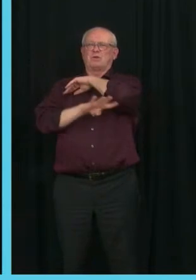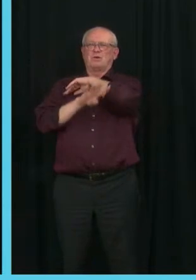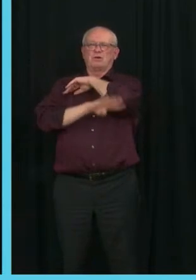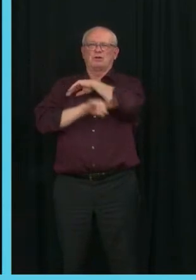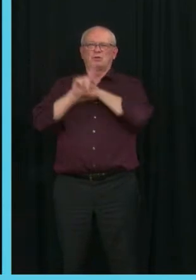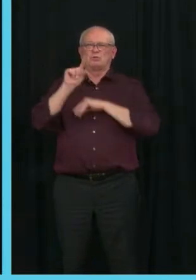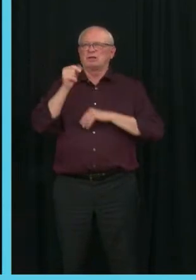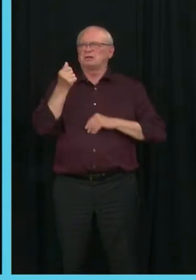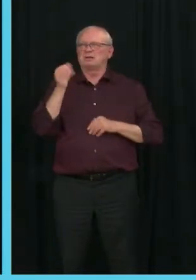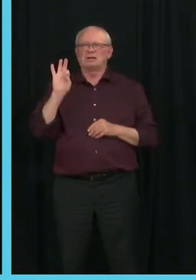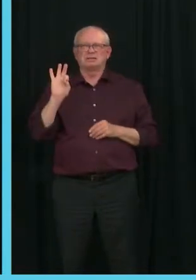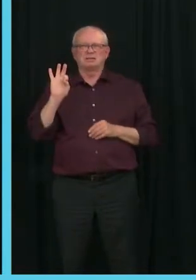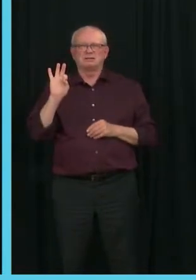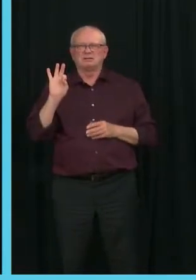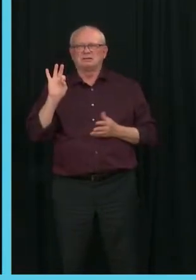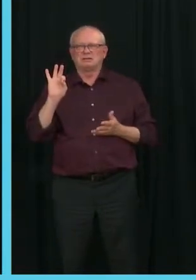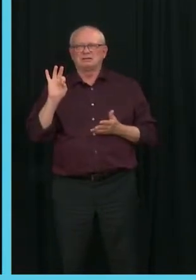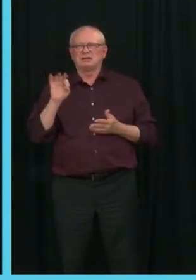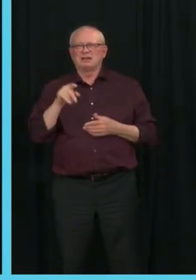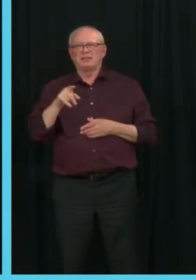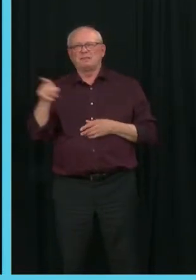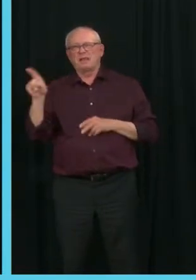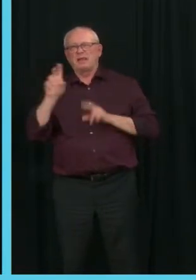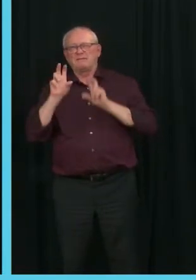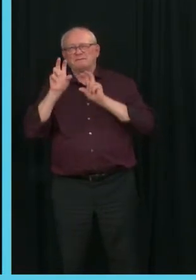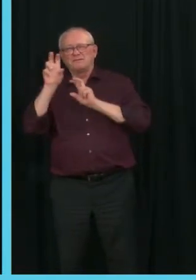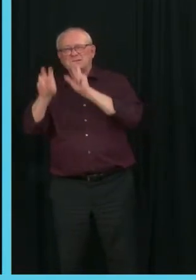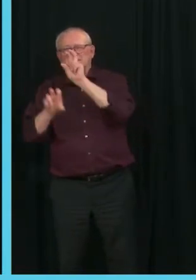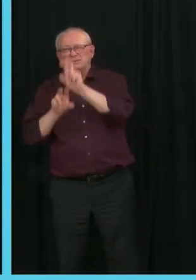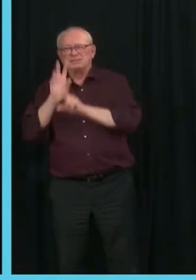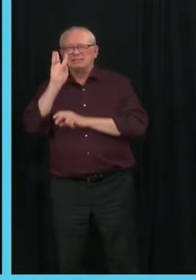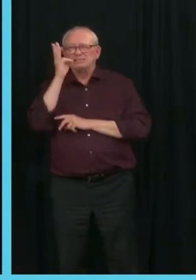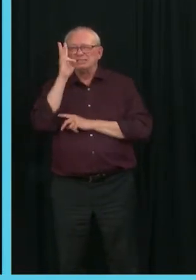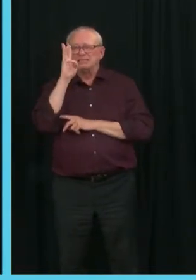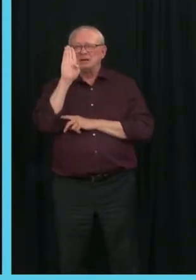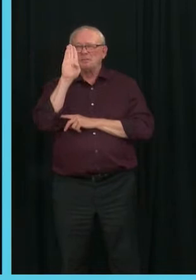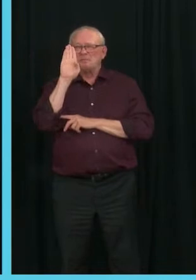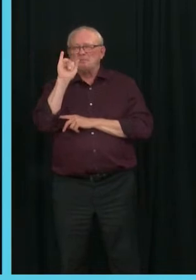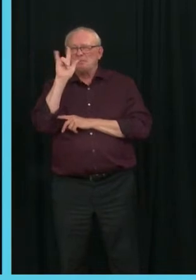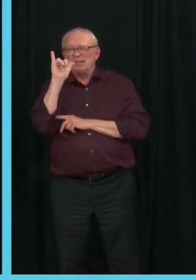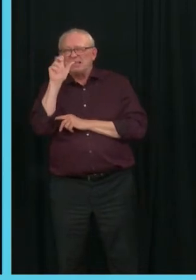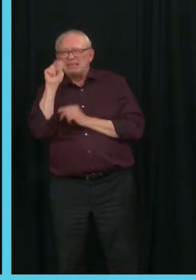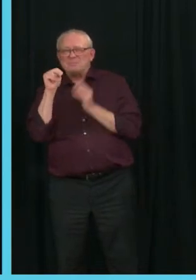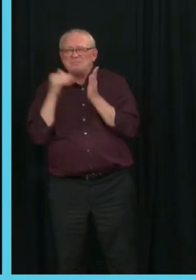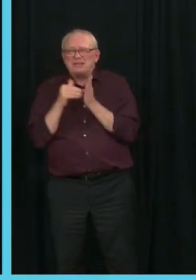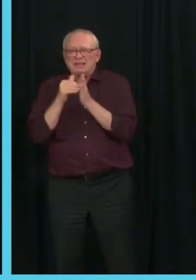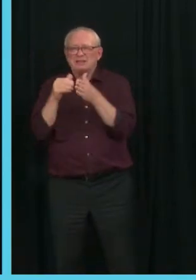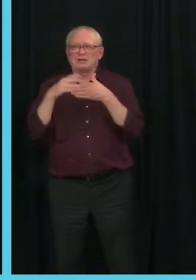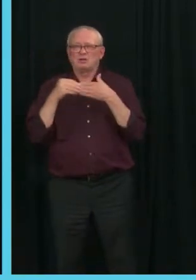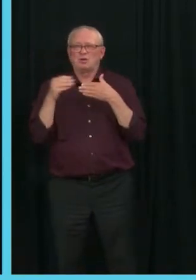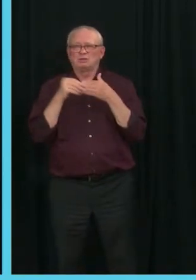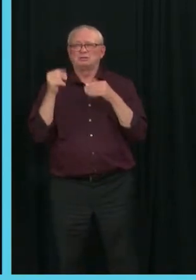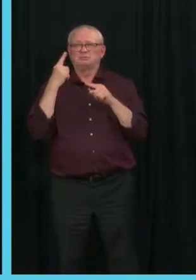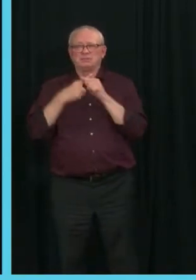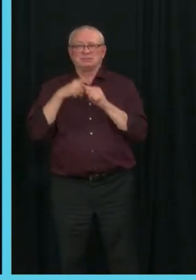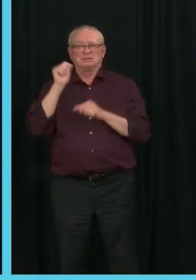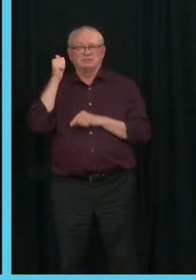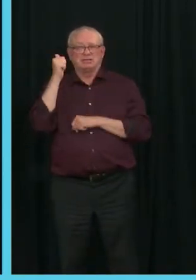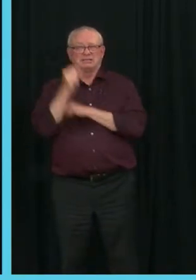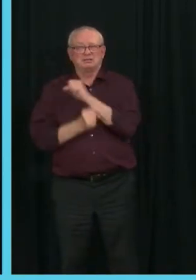having invested over $6 billion and a decade on it, because of the political,